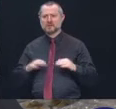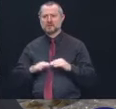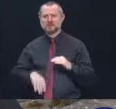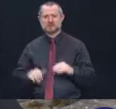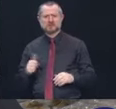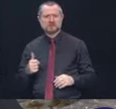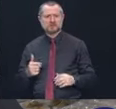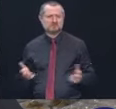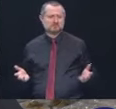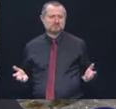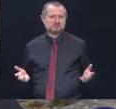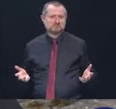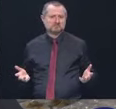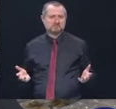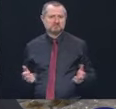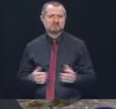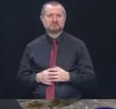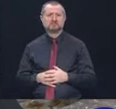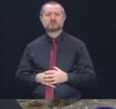set.